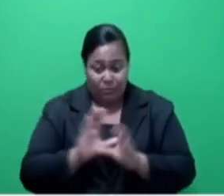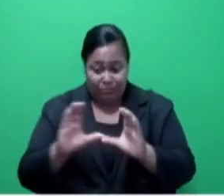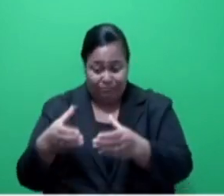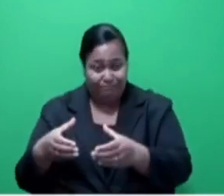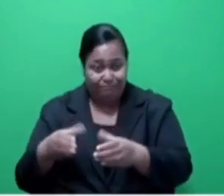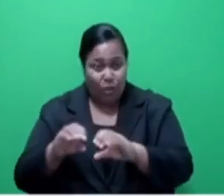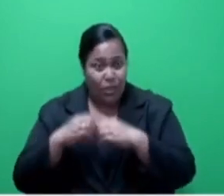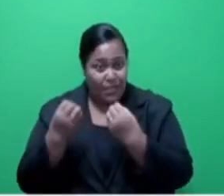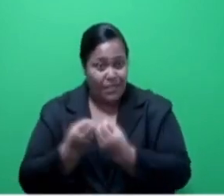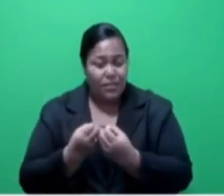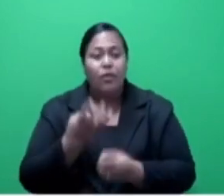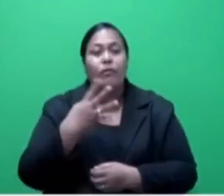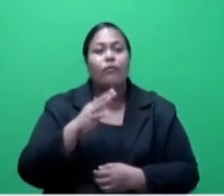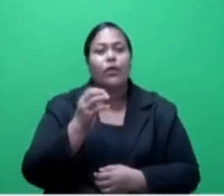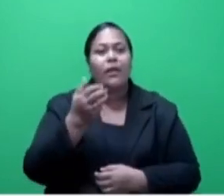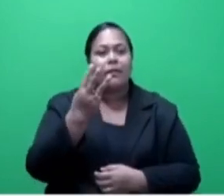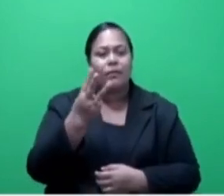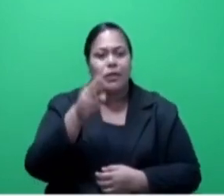43%,